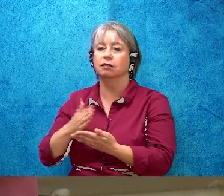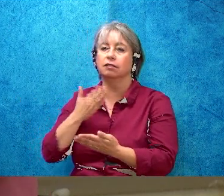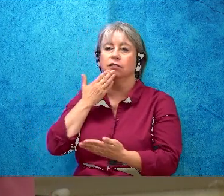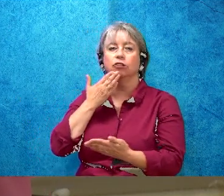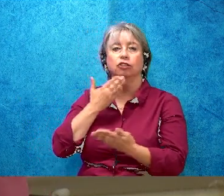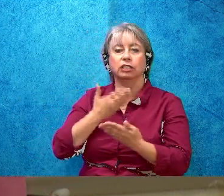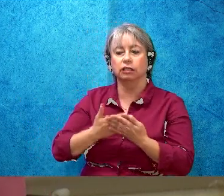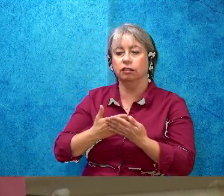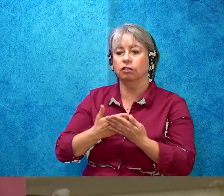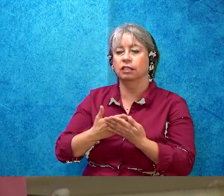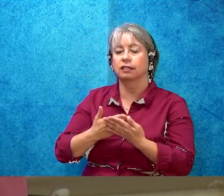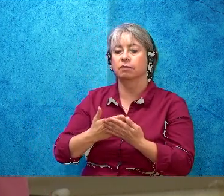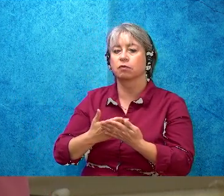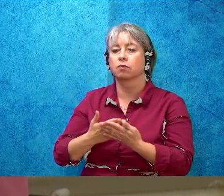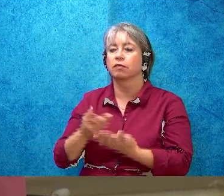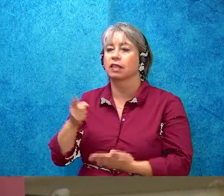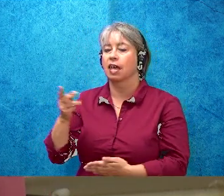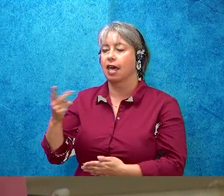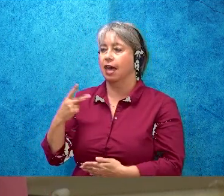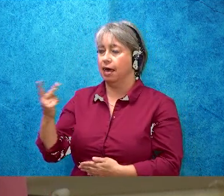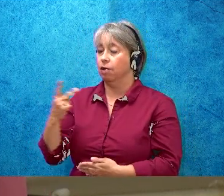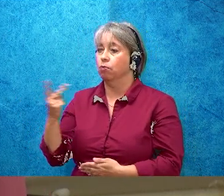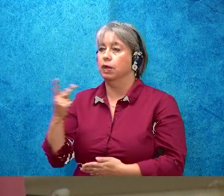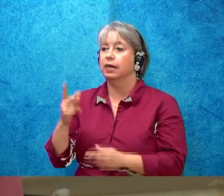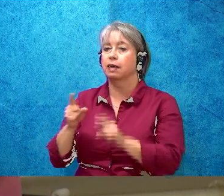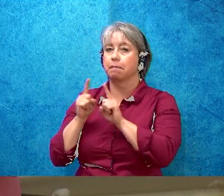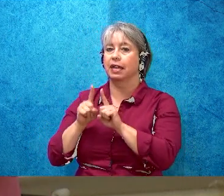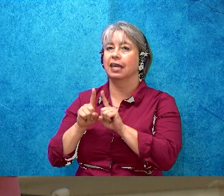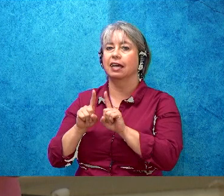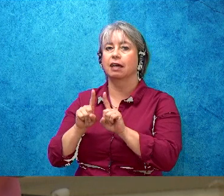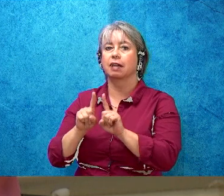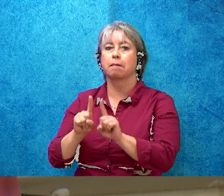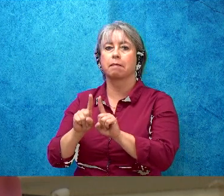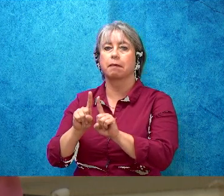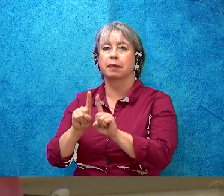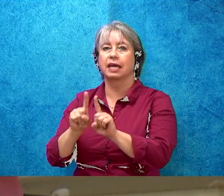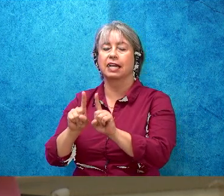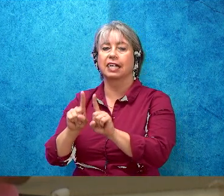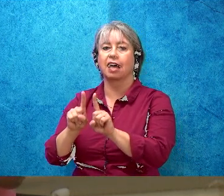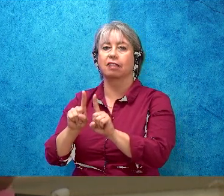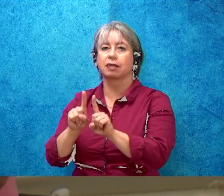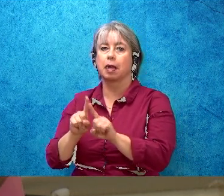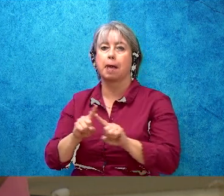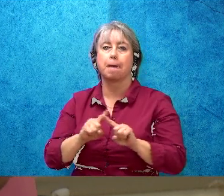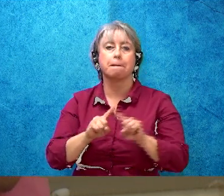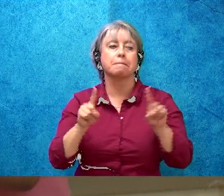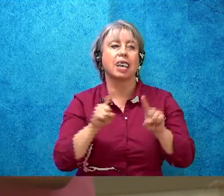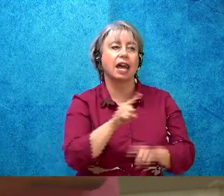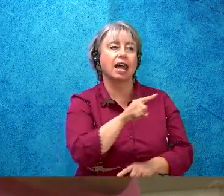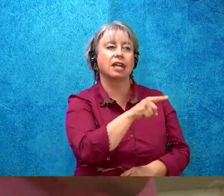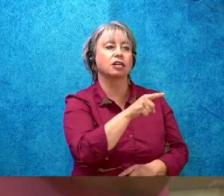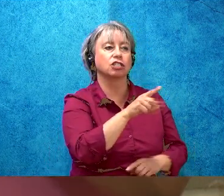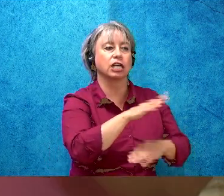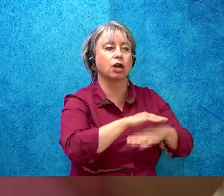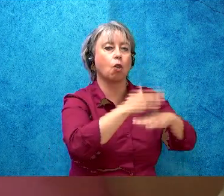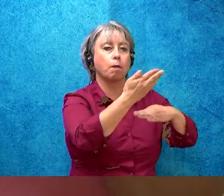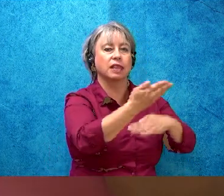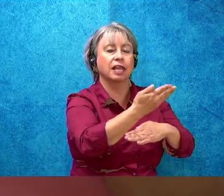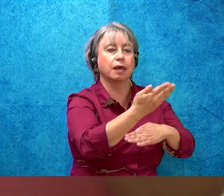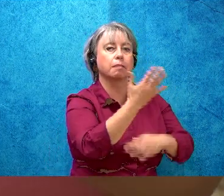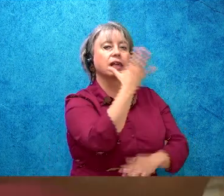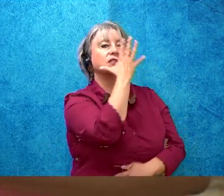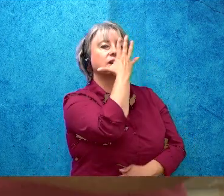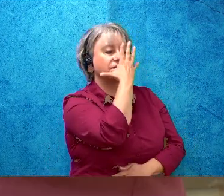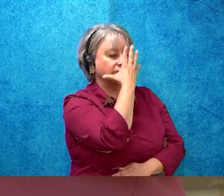hey, we can definitely be together. But she opened that box, okay? She fell